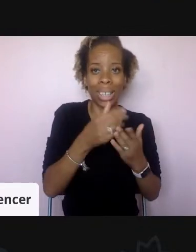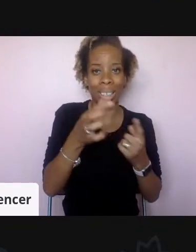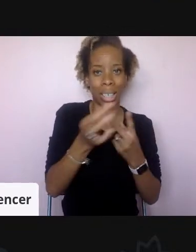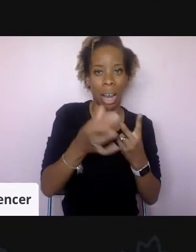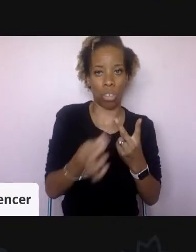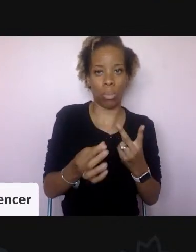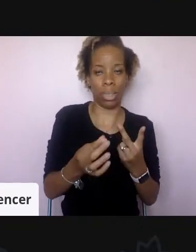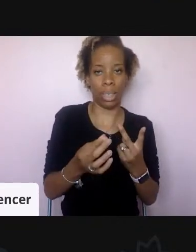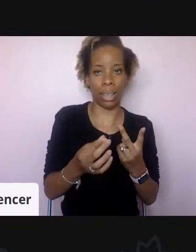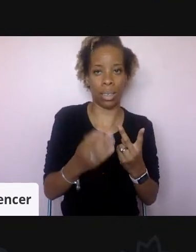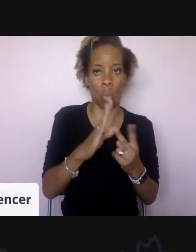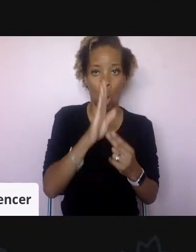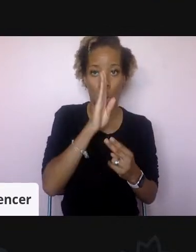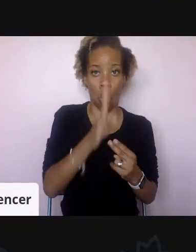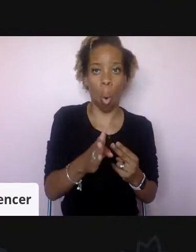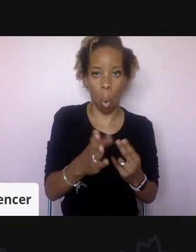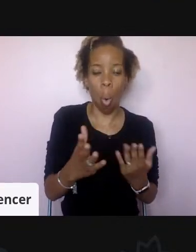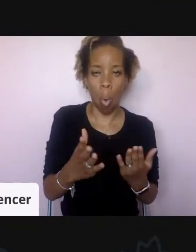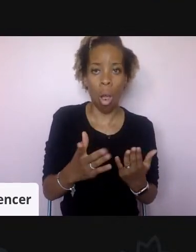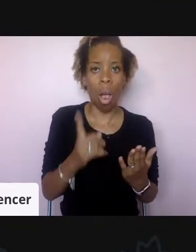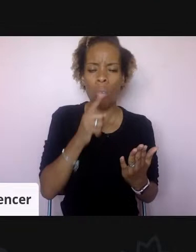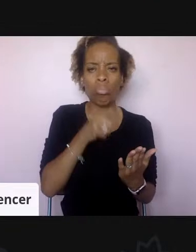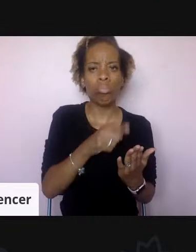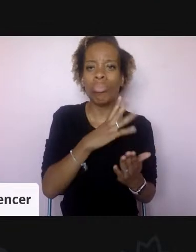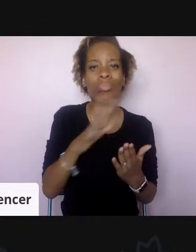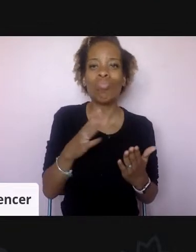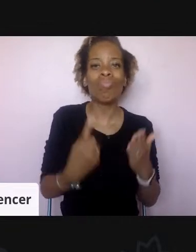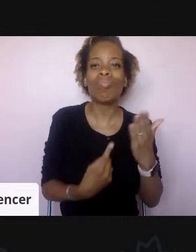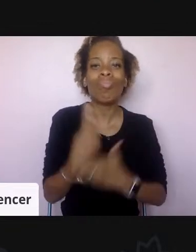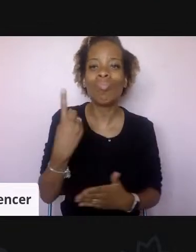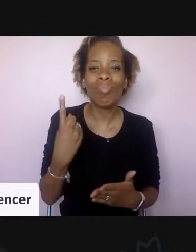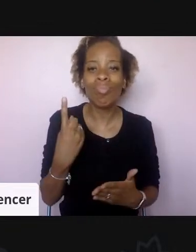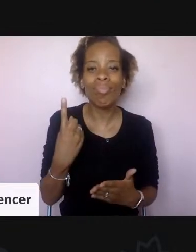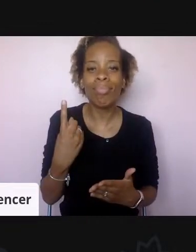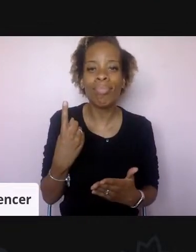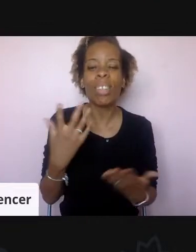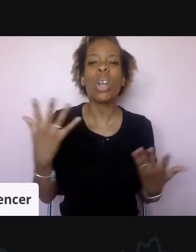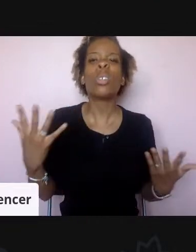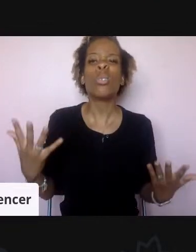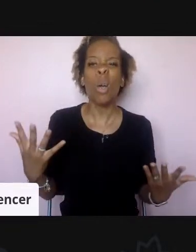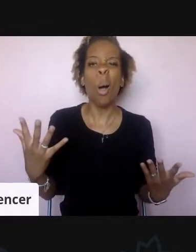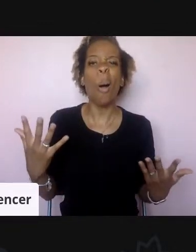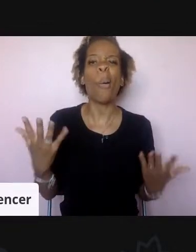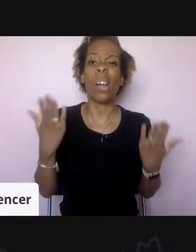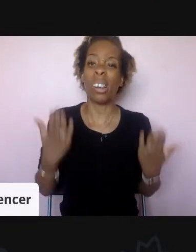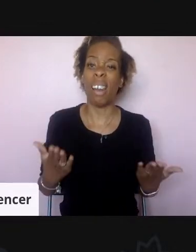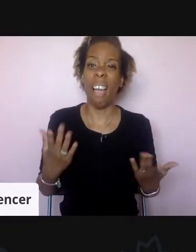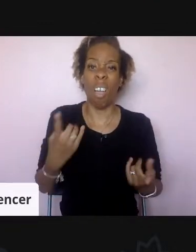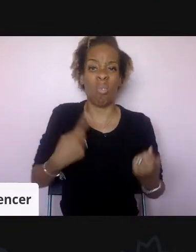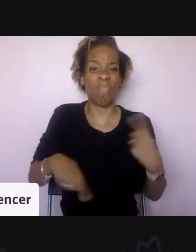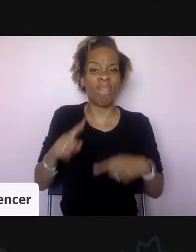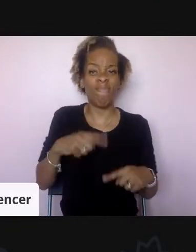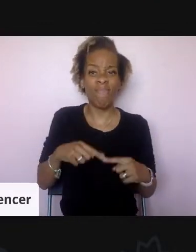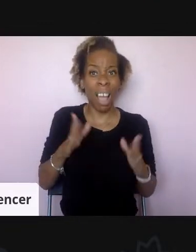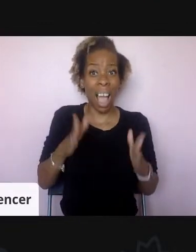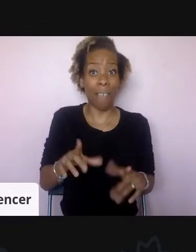But this was not implemented. So we're back at the case where one has to choose